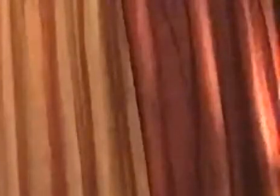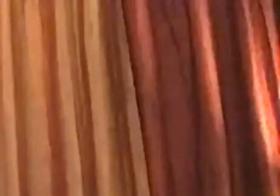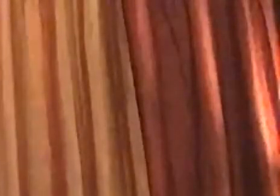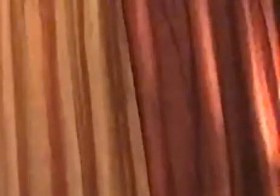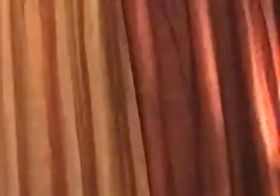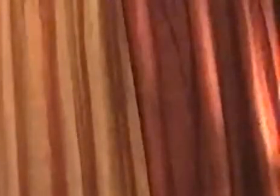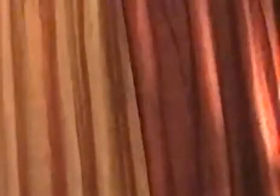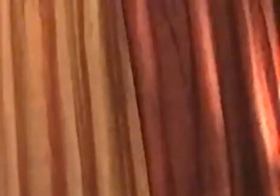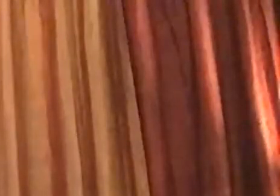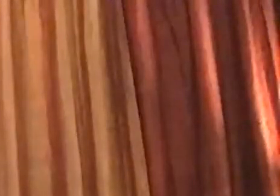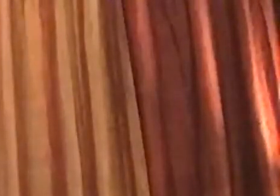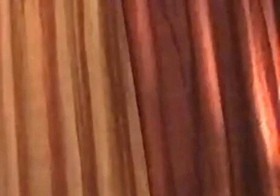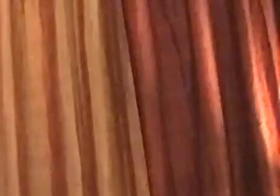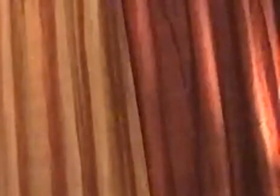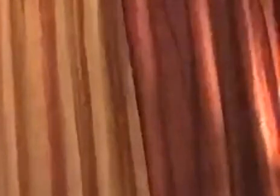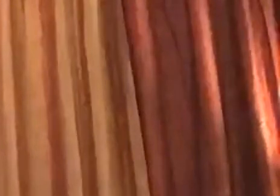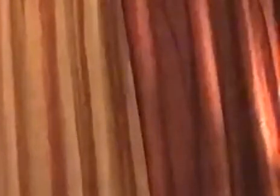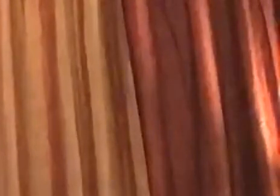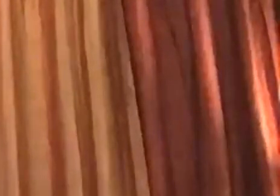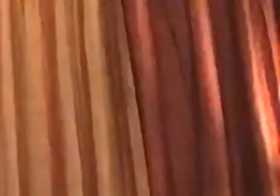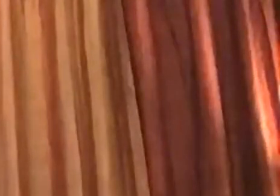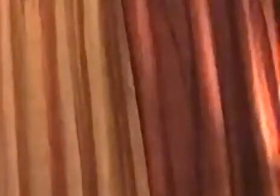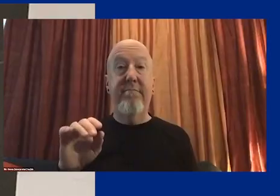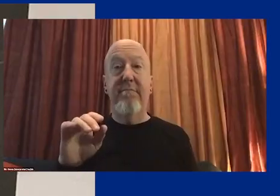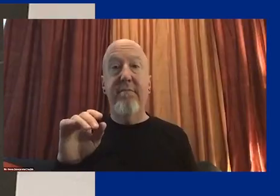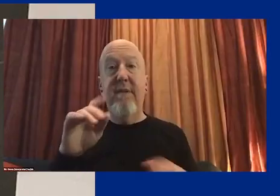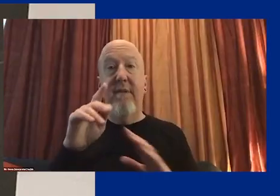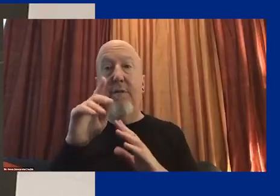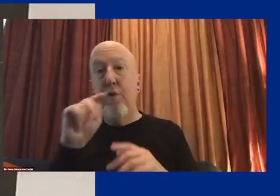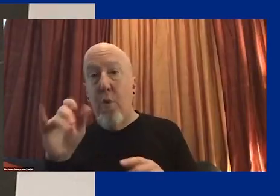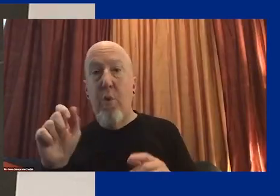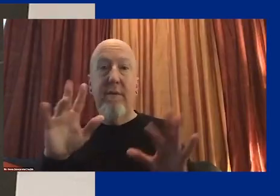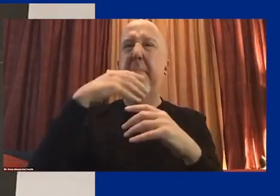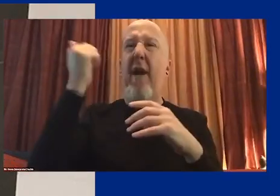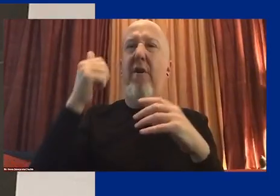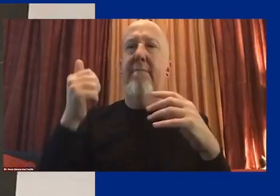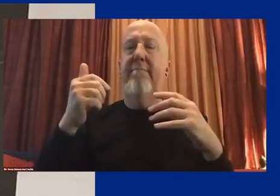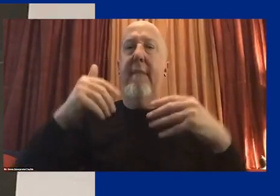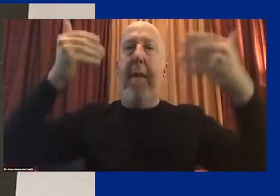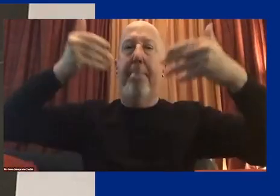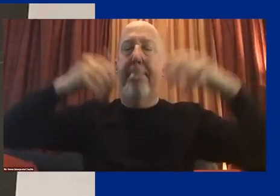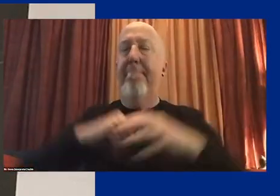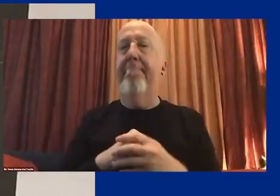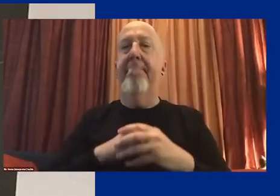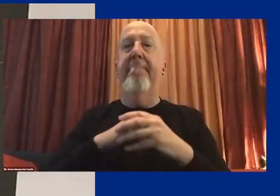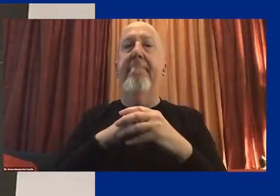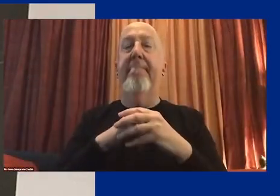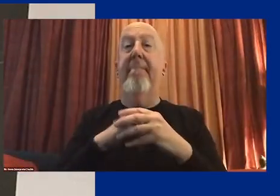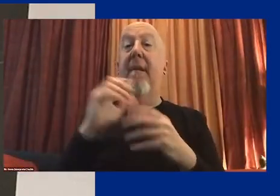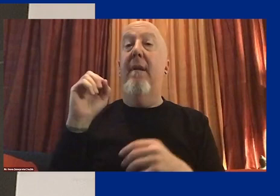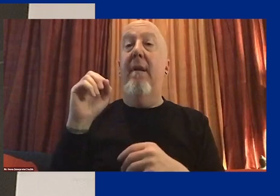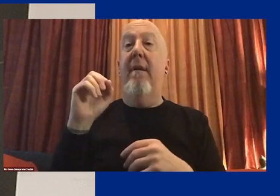about DREDF's tools. Hi, everybody. This is Susan. No,